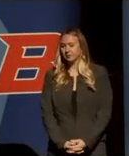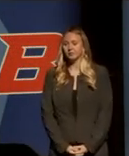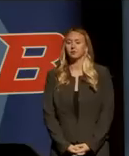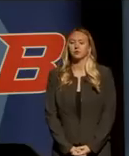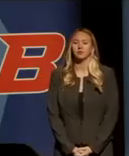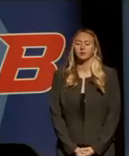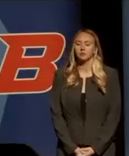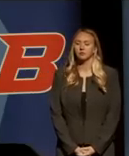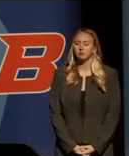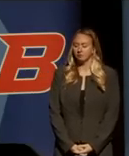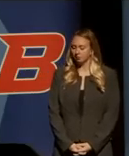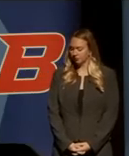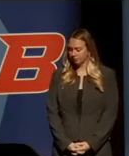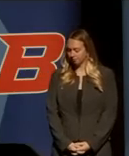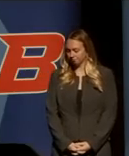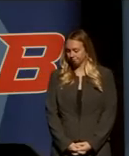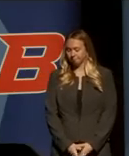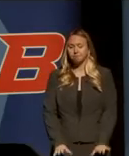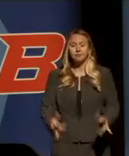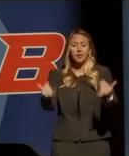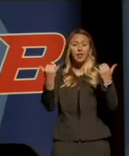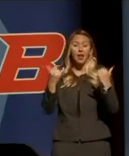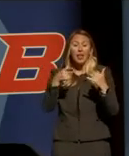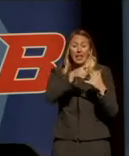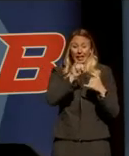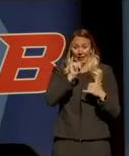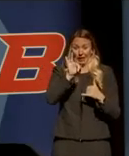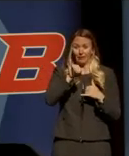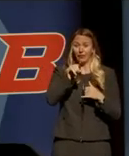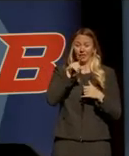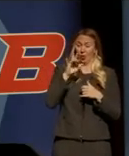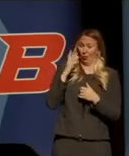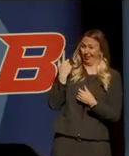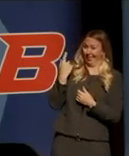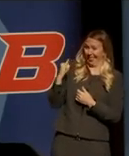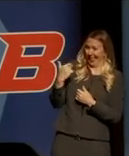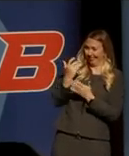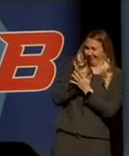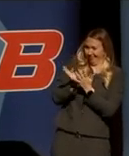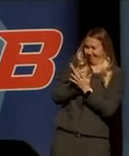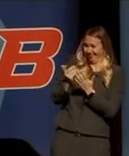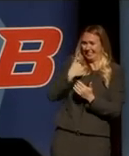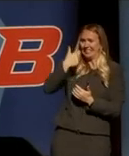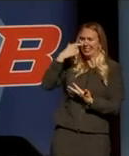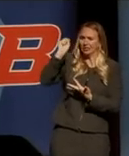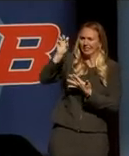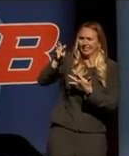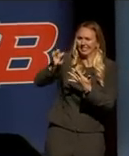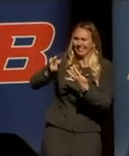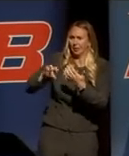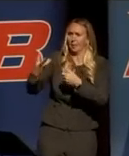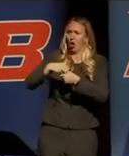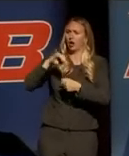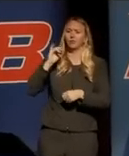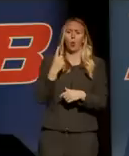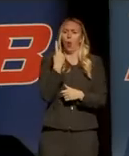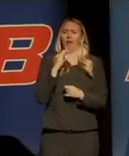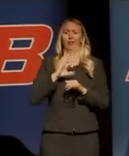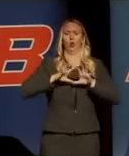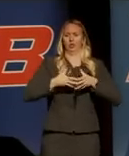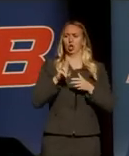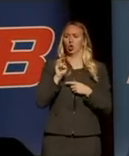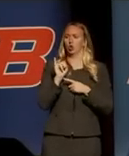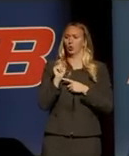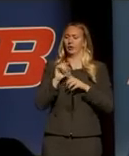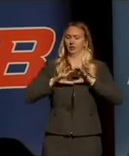Now, if you were a part of one of those units that I mentioned in the second half, may I please ask you to stand to